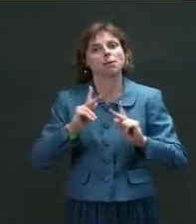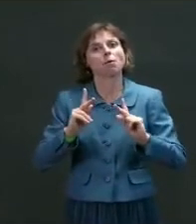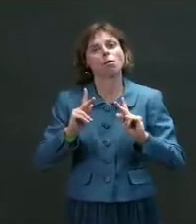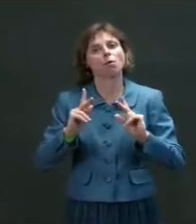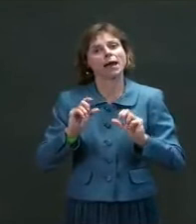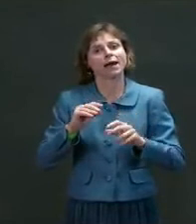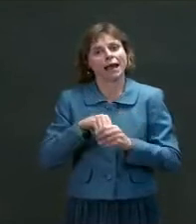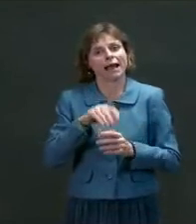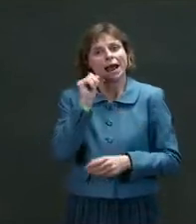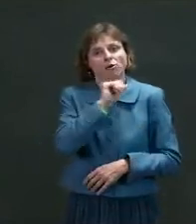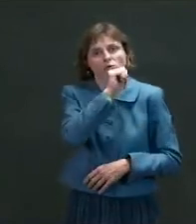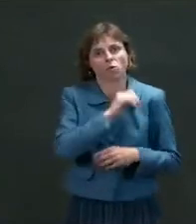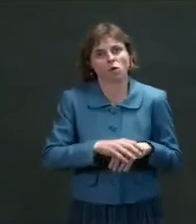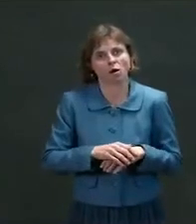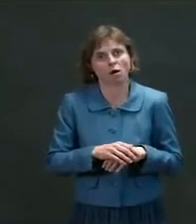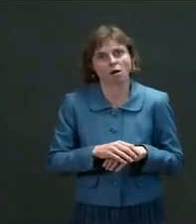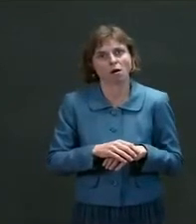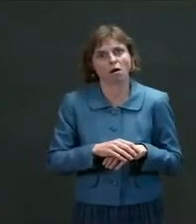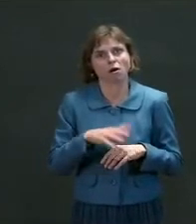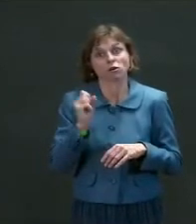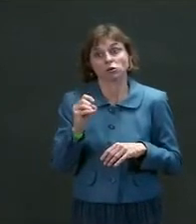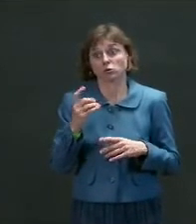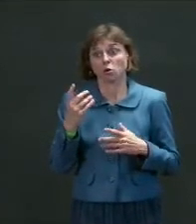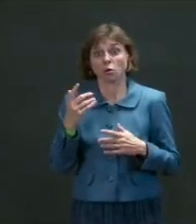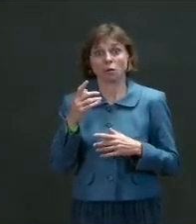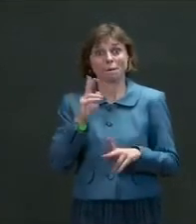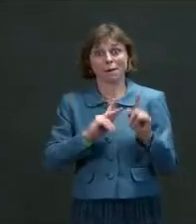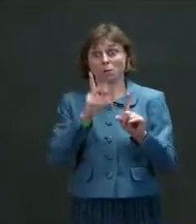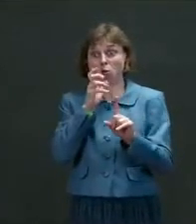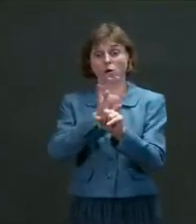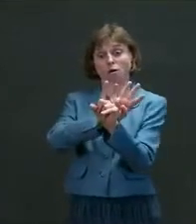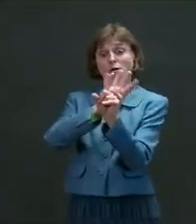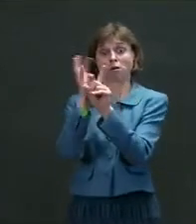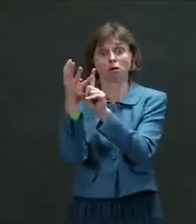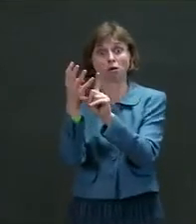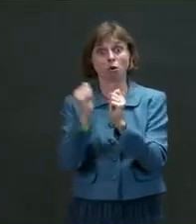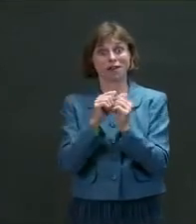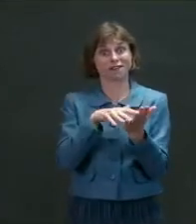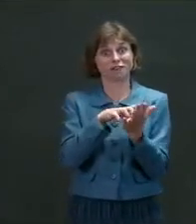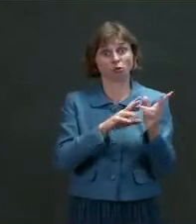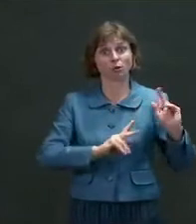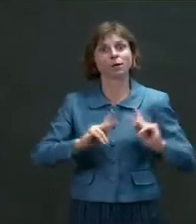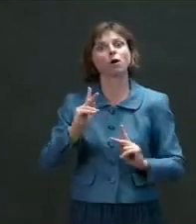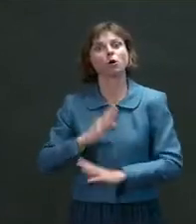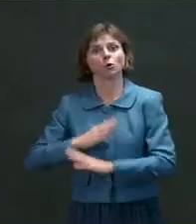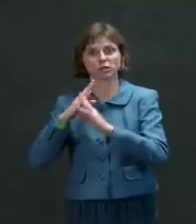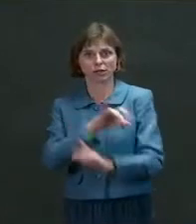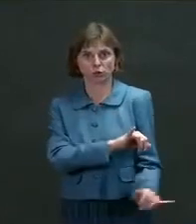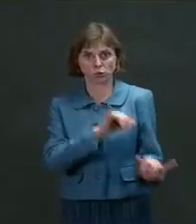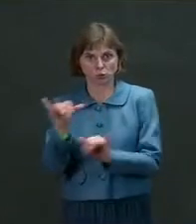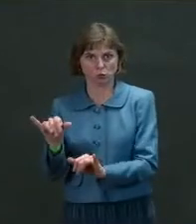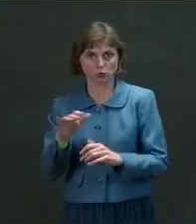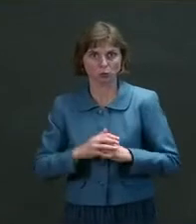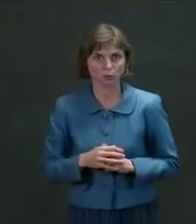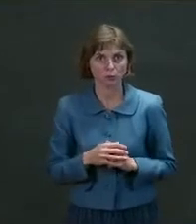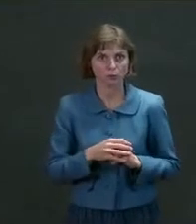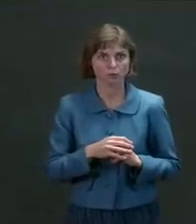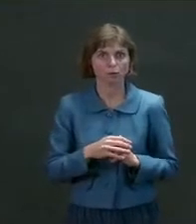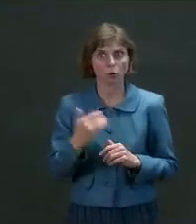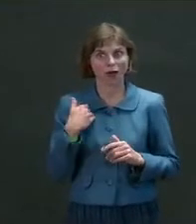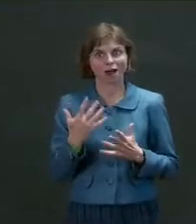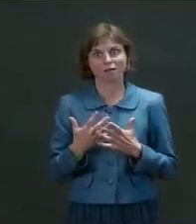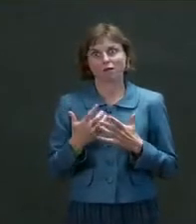want to make sure that all of those around some of our vulnerable residents are protected. The other thing, we have a very large influx